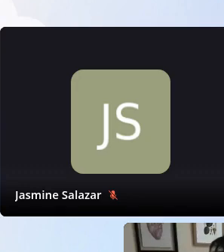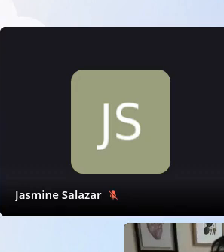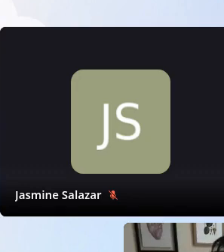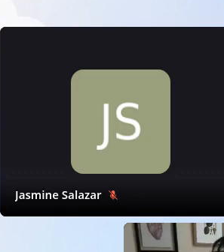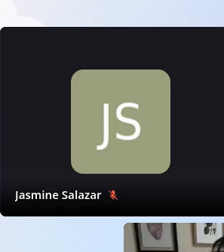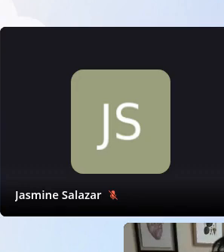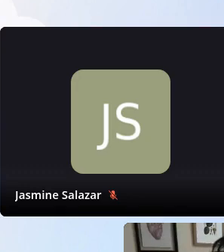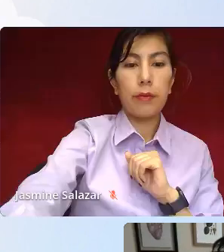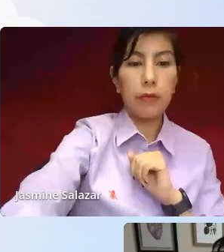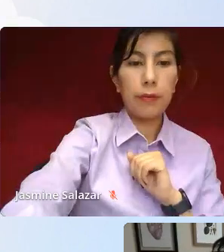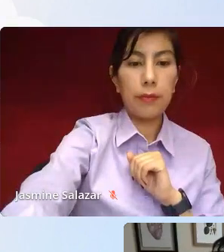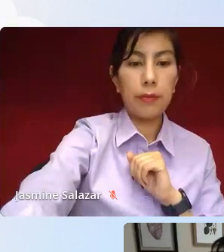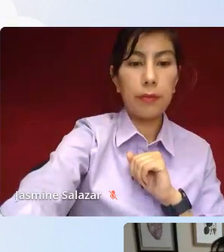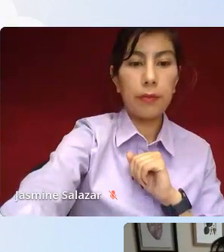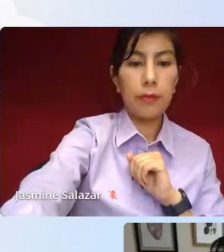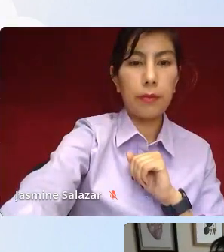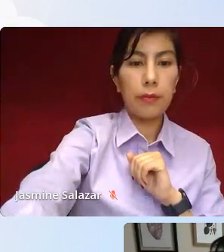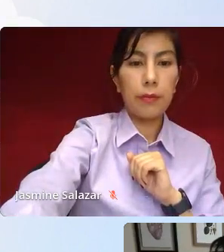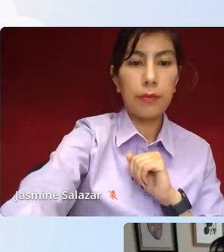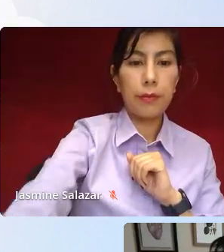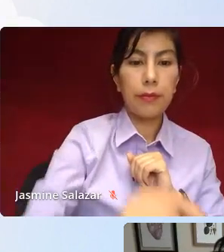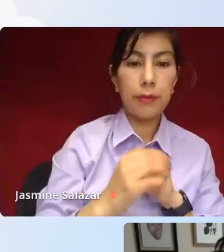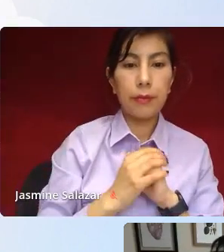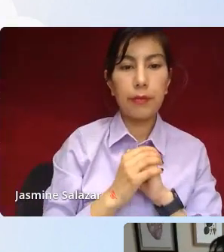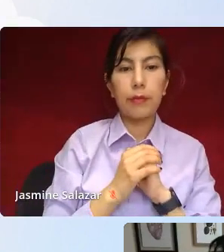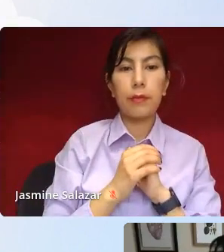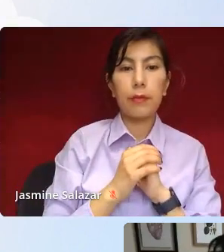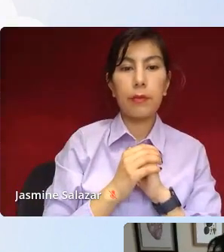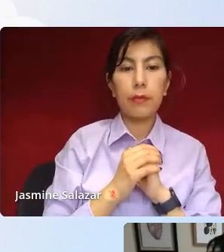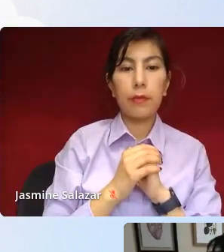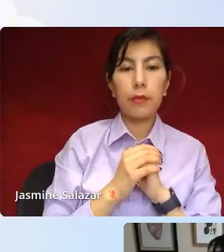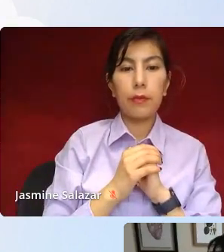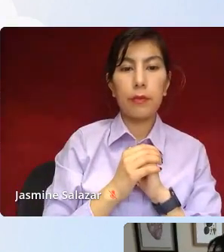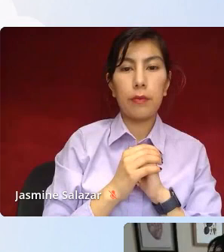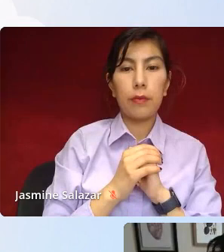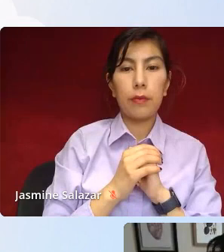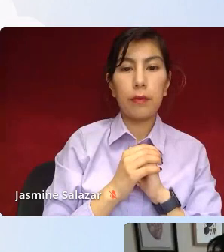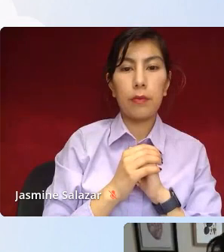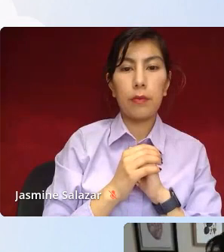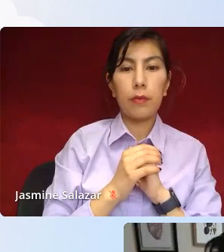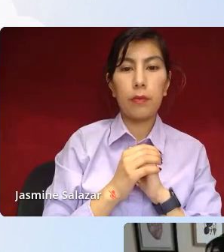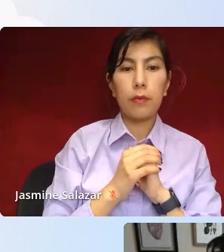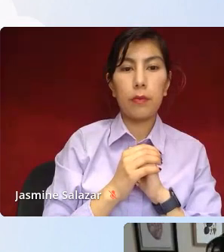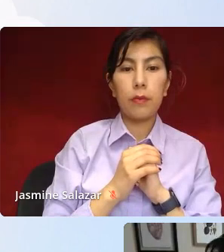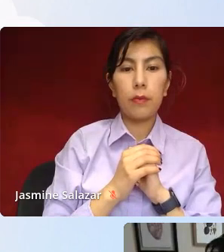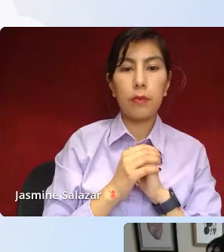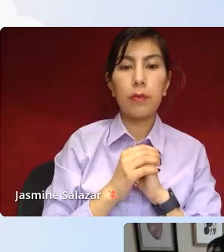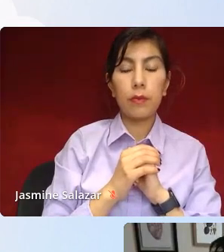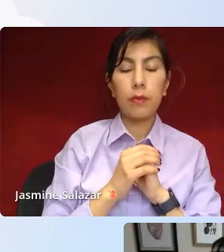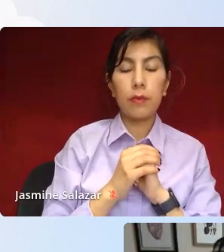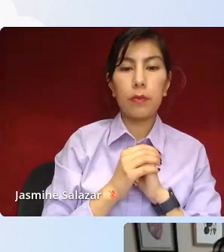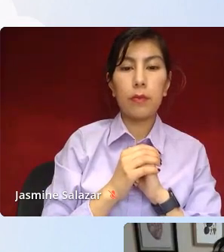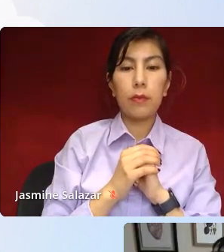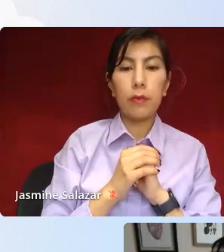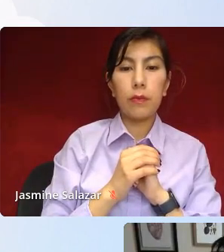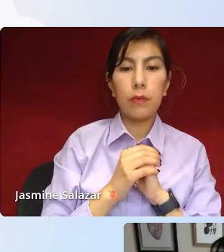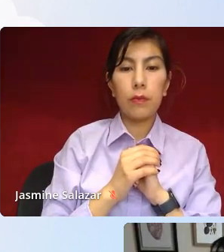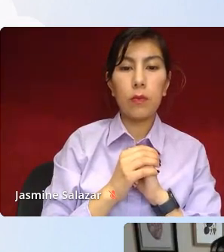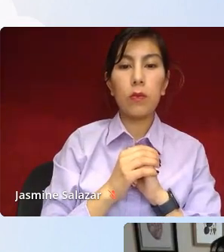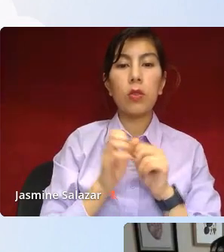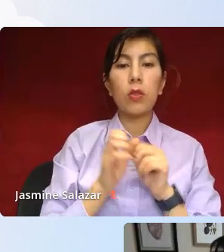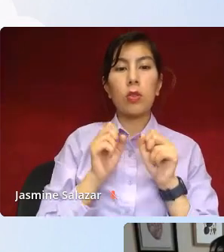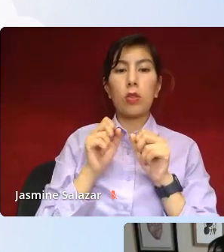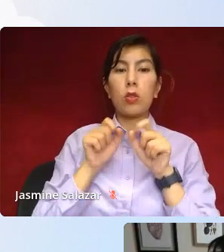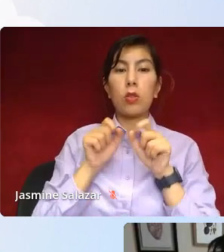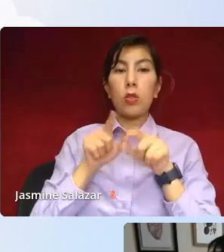community, and during that time, we were able to actually build the system of what our community wanted. And that was very